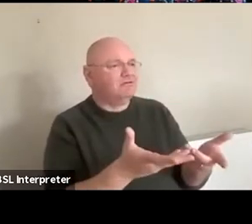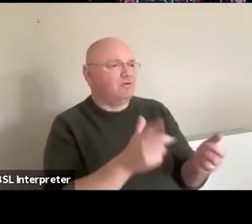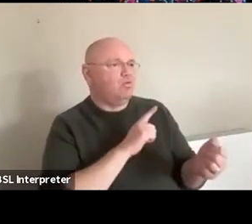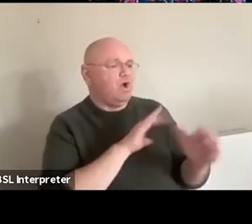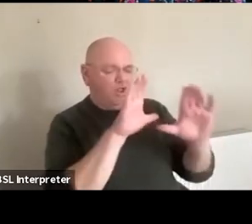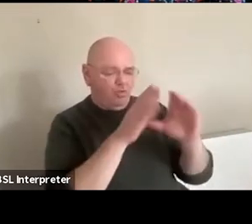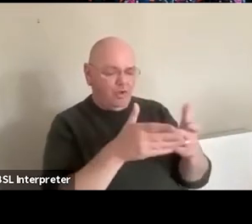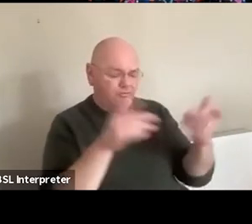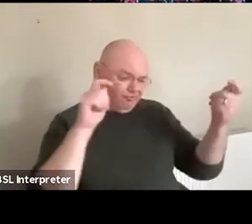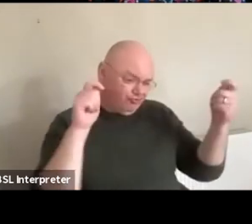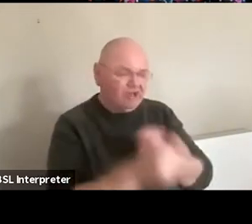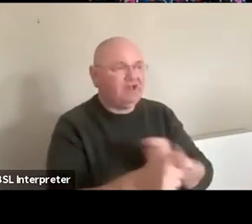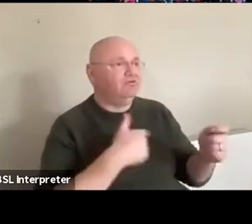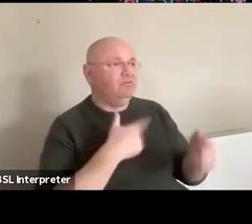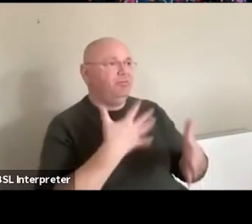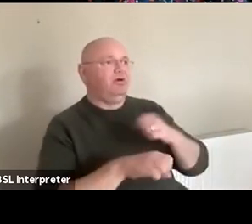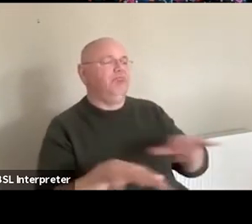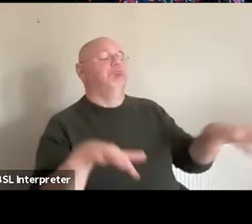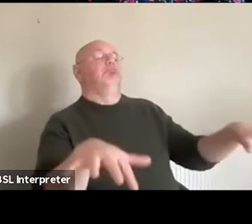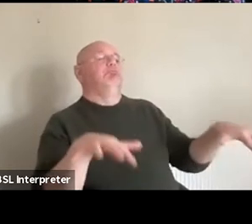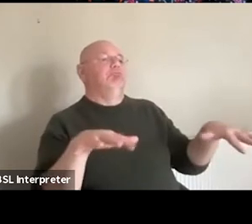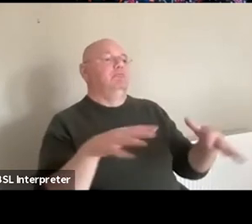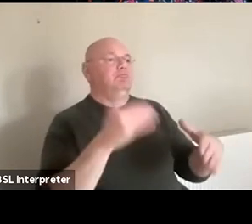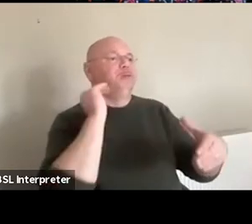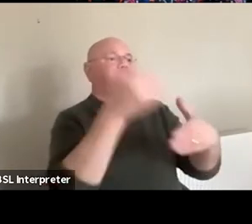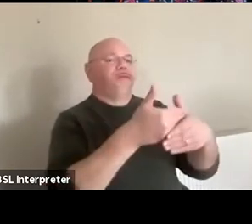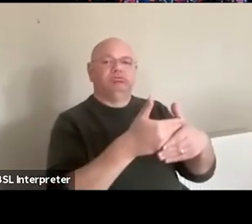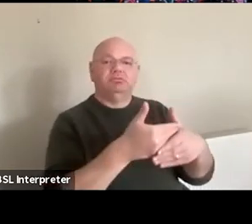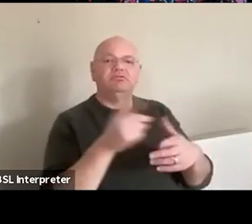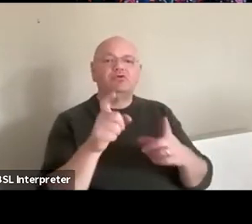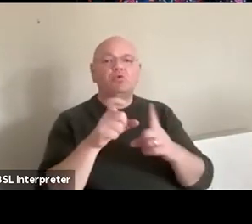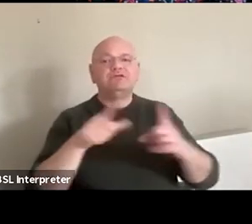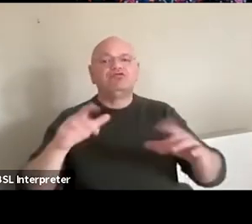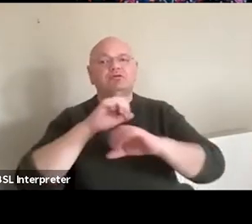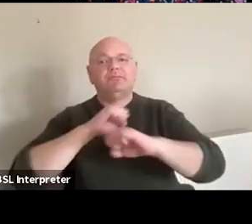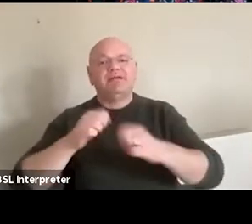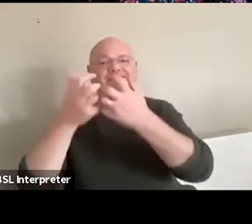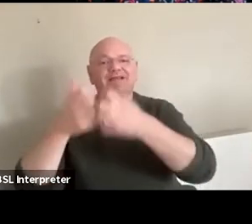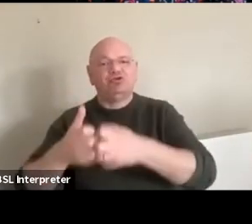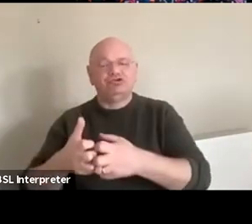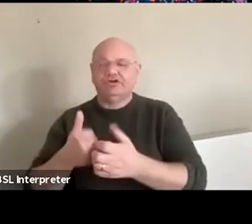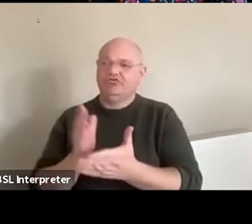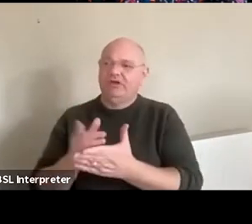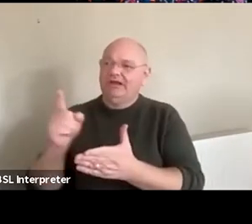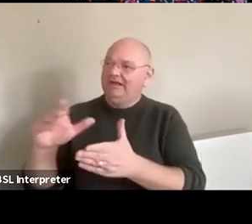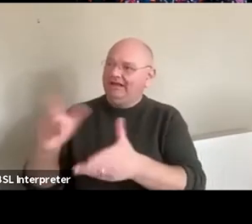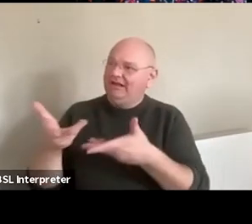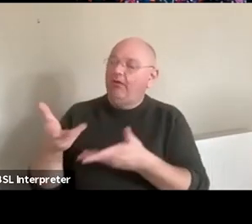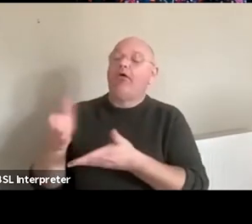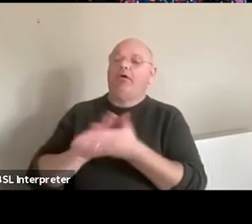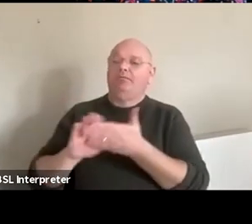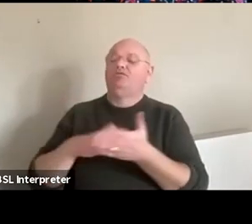completely transformed overnight. So whilst the digital space, whilst technology has offered us just accessible